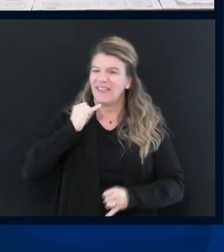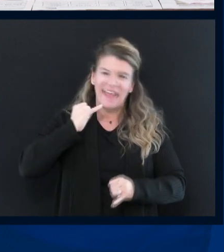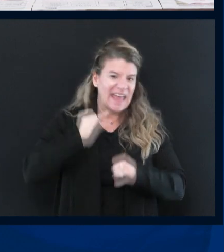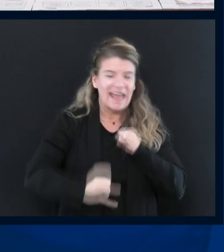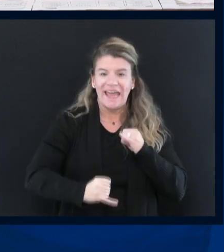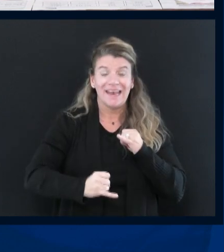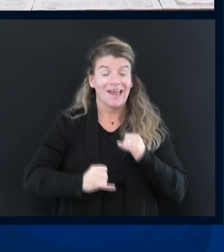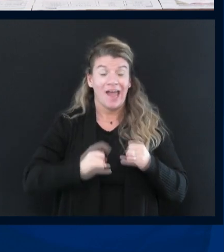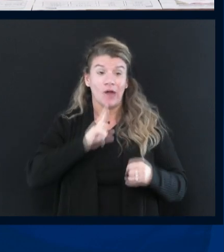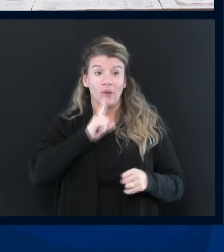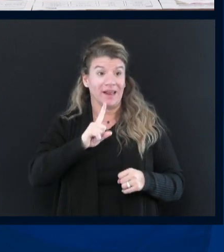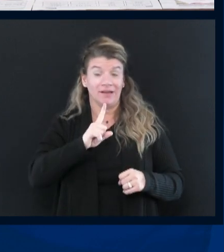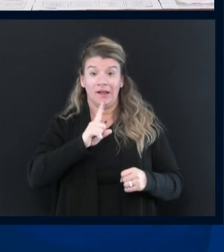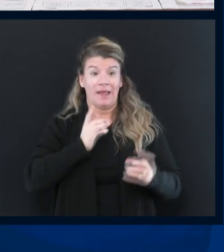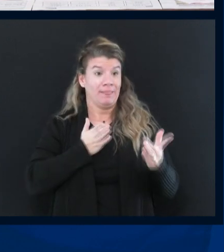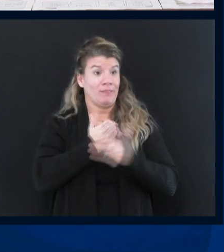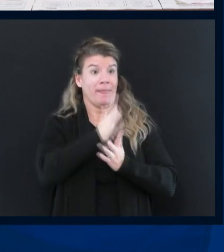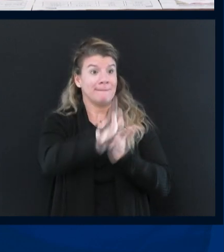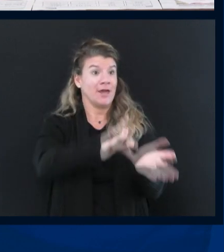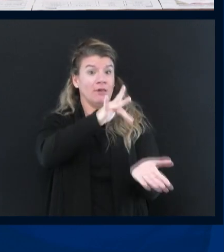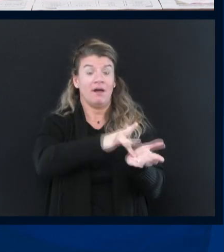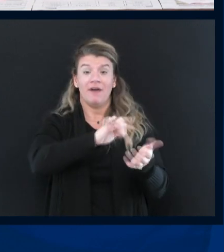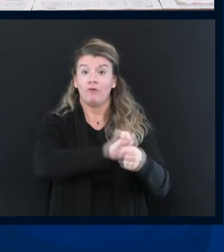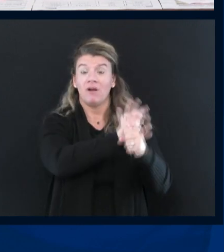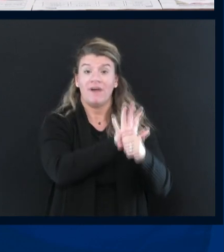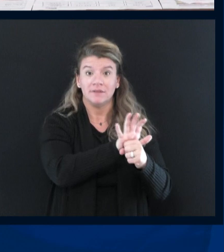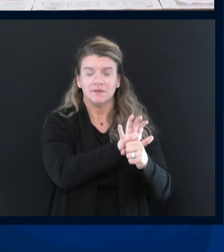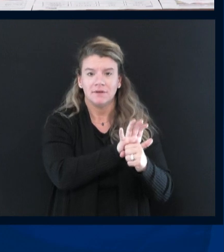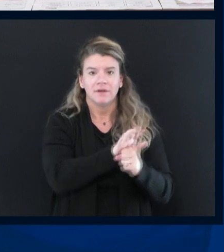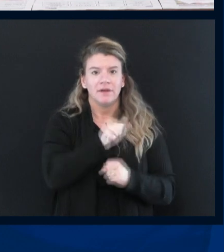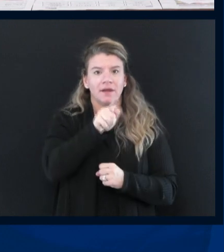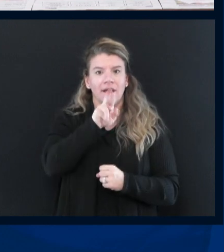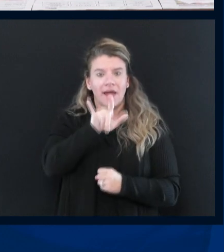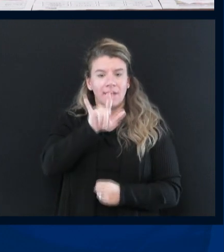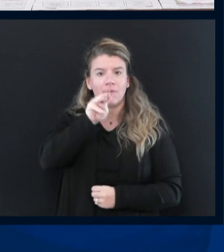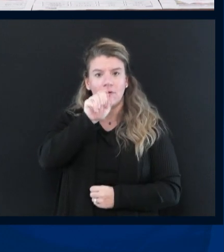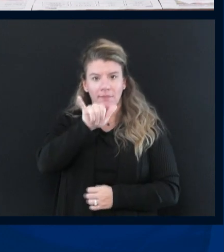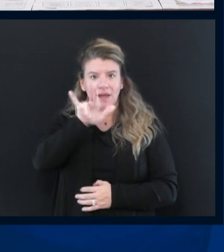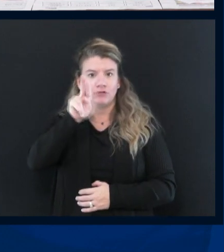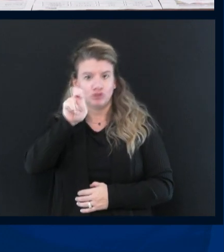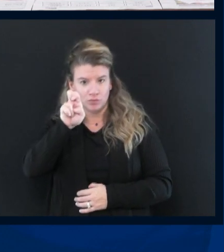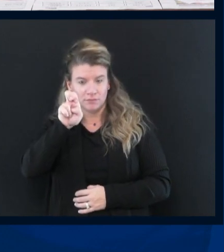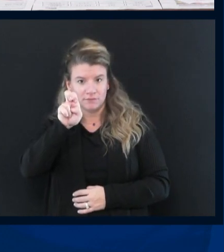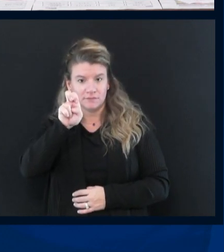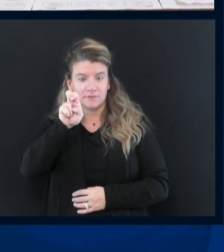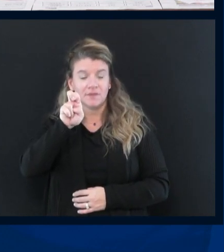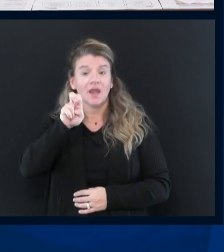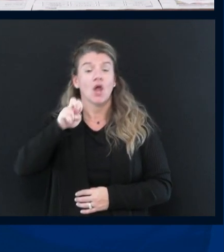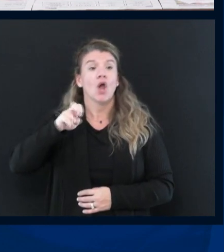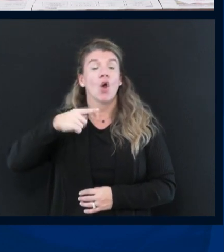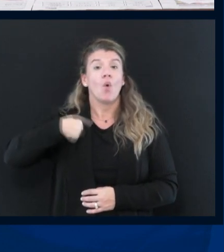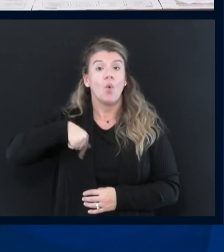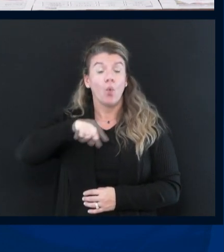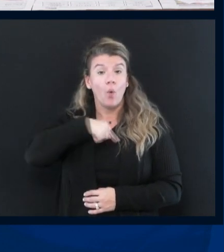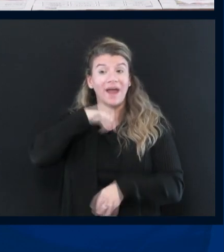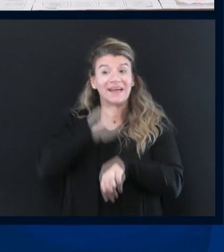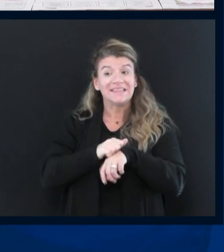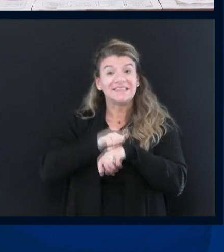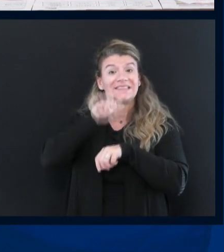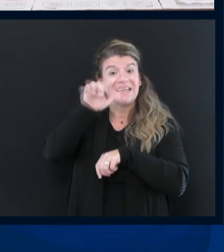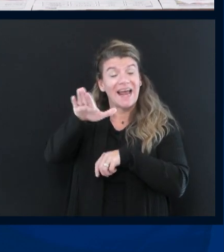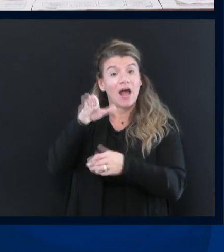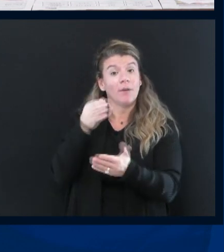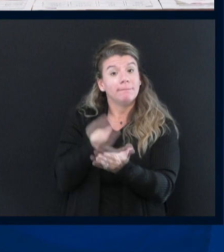the COVID deal. April, May, June, this past April, May, June, we had sent out of state